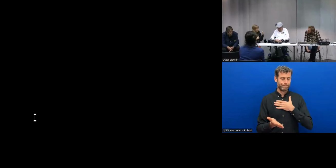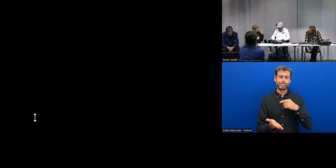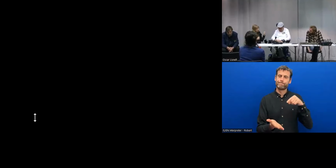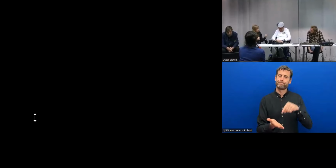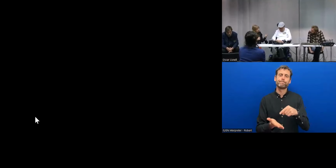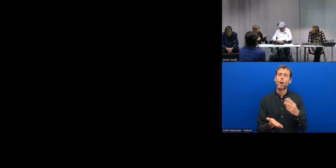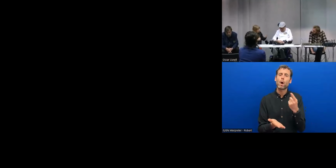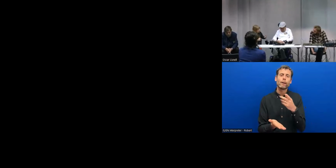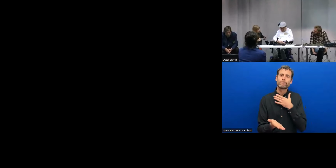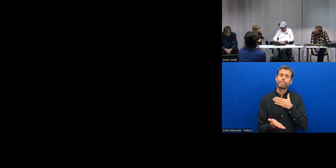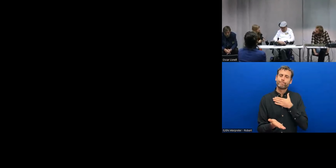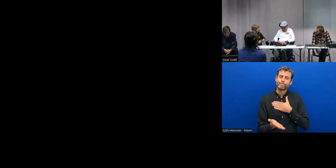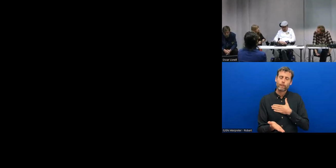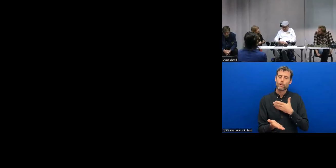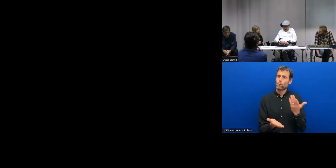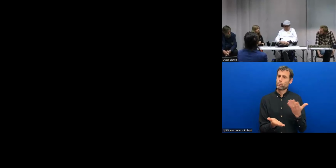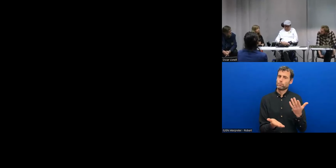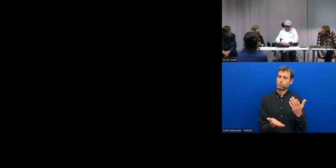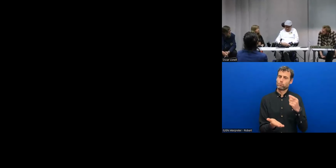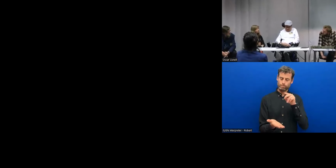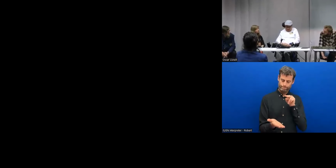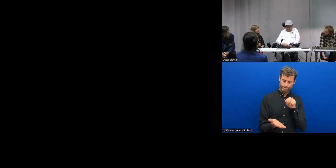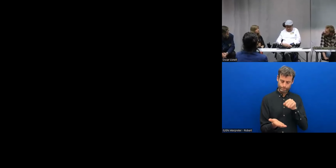what do you think could be improved? Yeah.